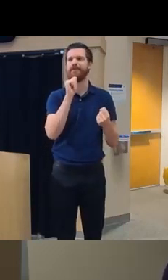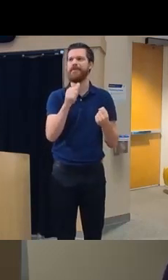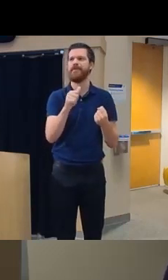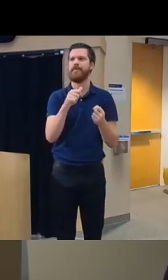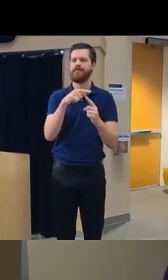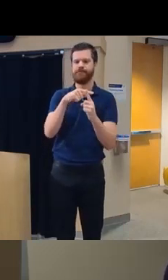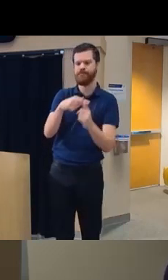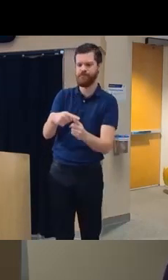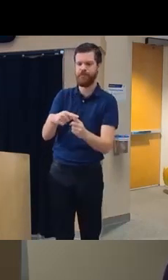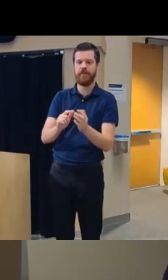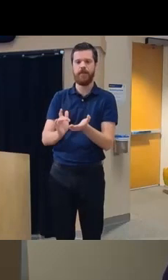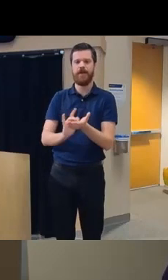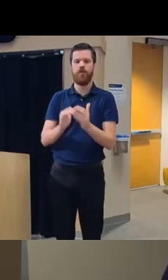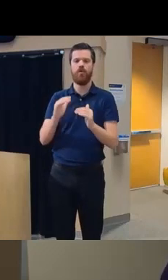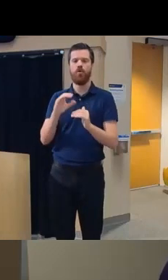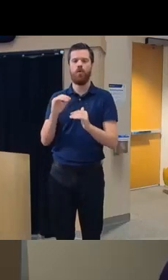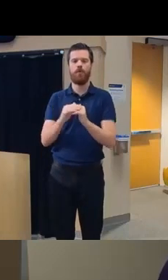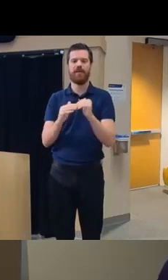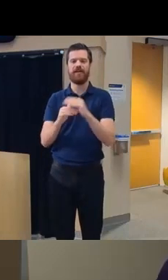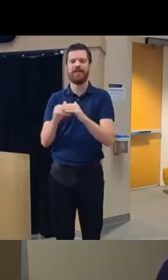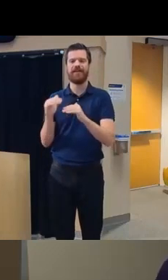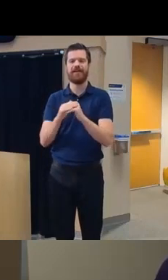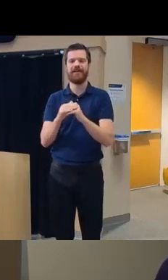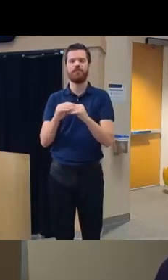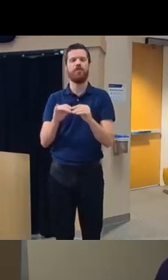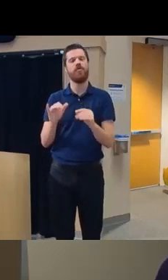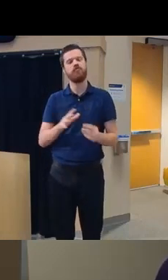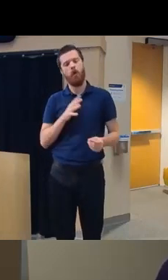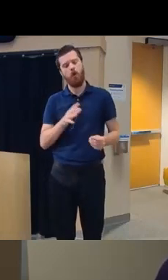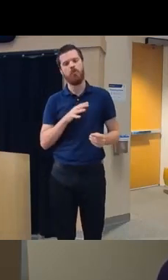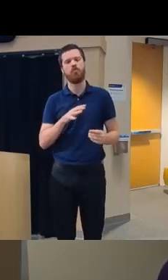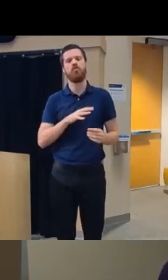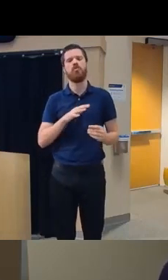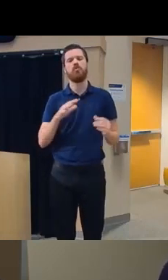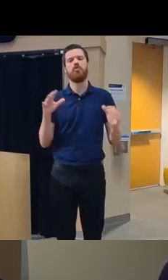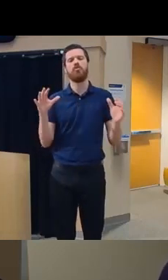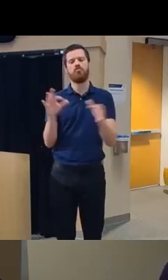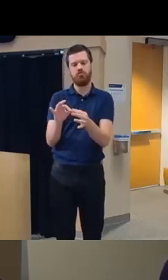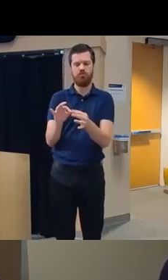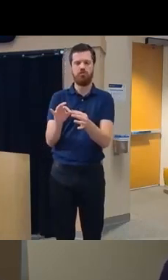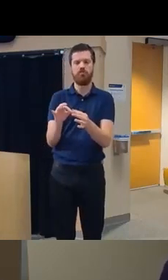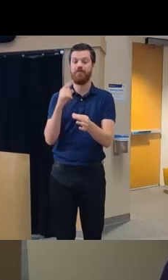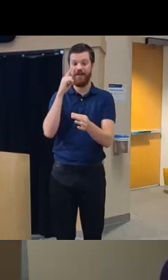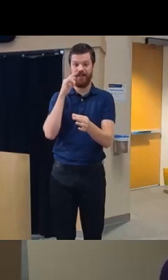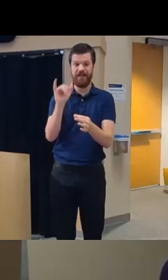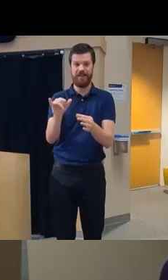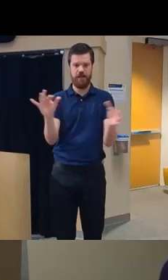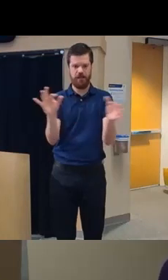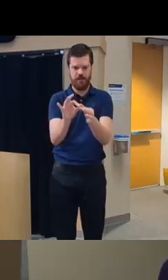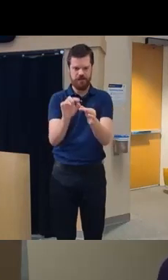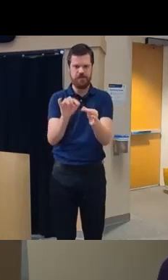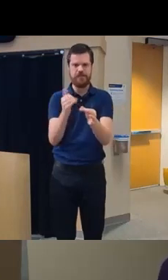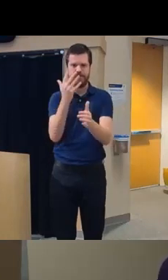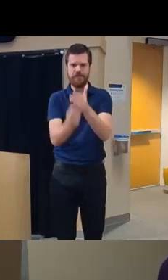these medical comorbidities in a more guideline or formal whatever way. And I think there's a lot of room